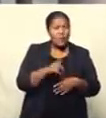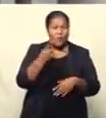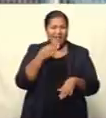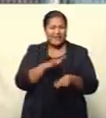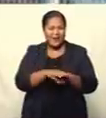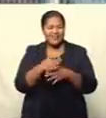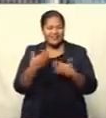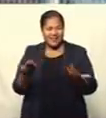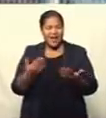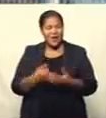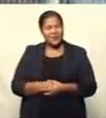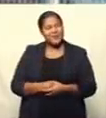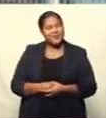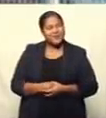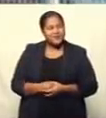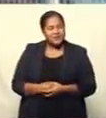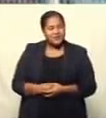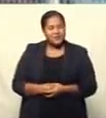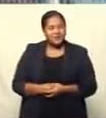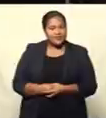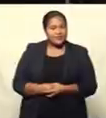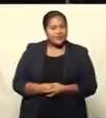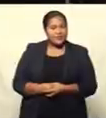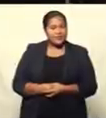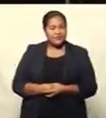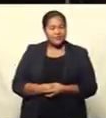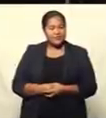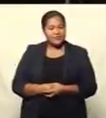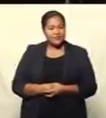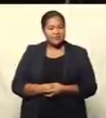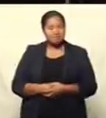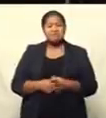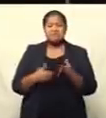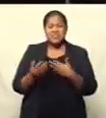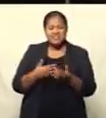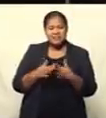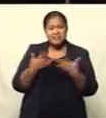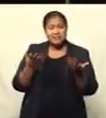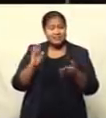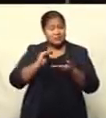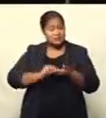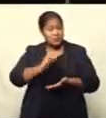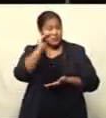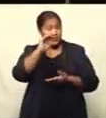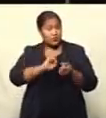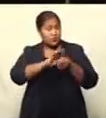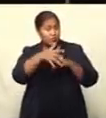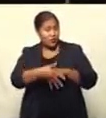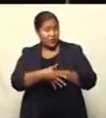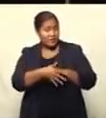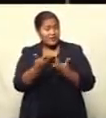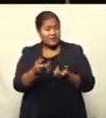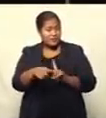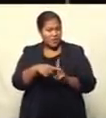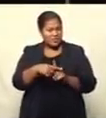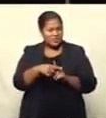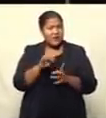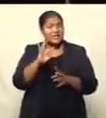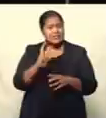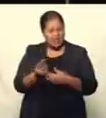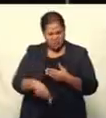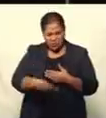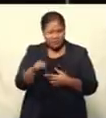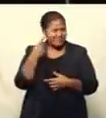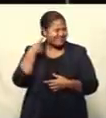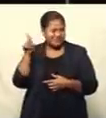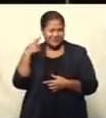now. Kelly Vadala, FBC News. Despite the significant increase in coronavirus cases, some continue to disregard